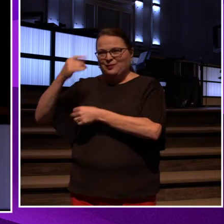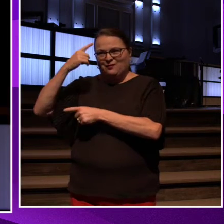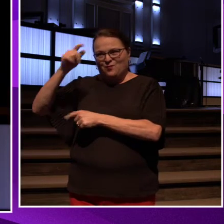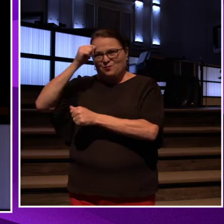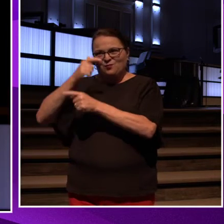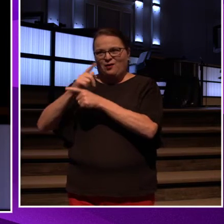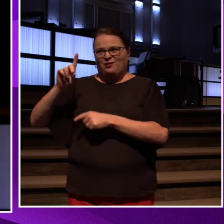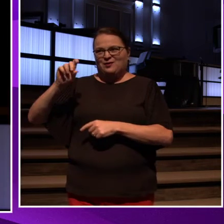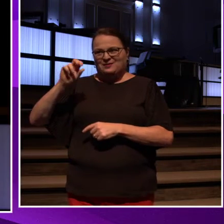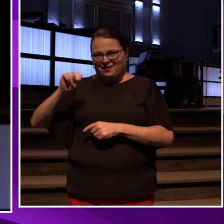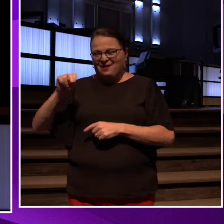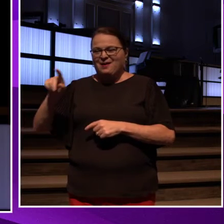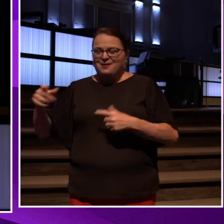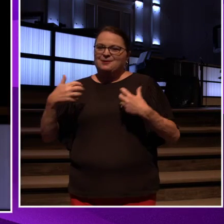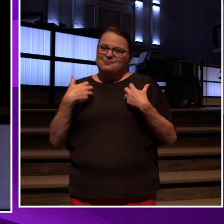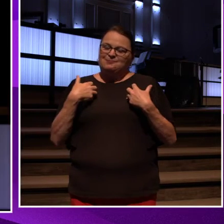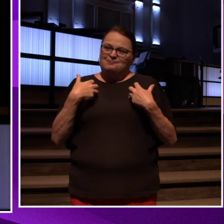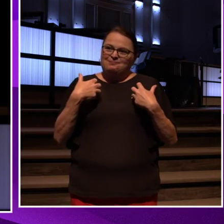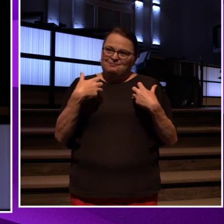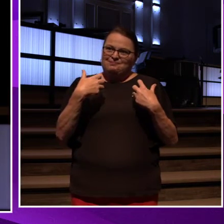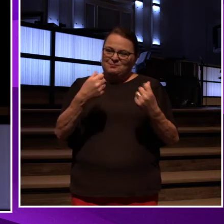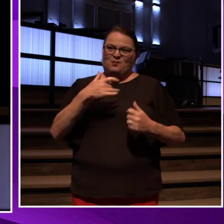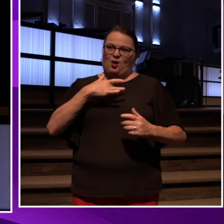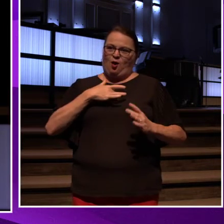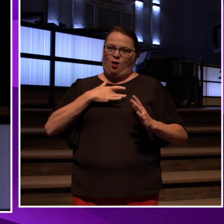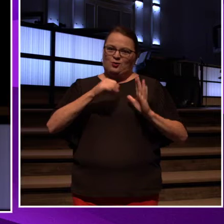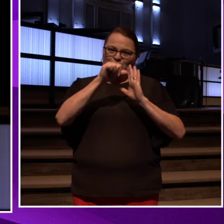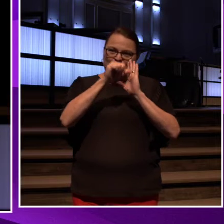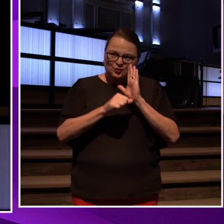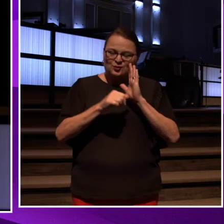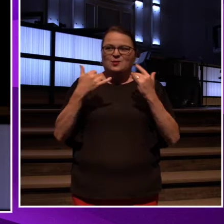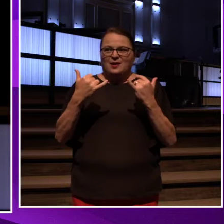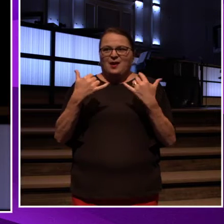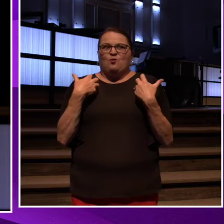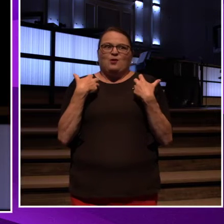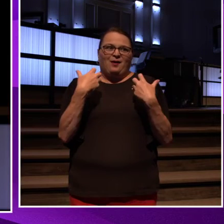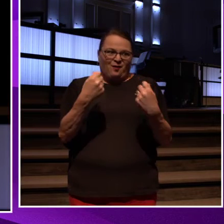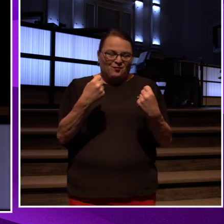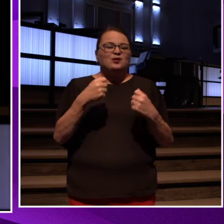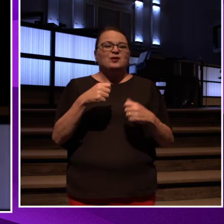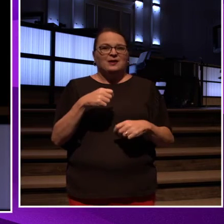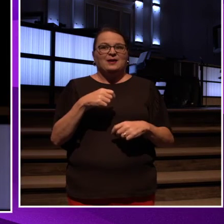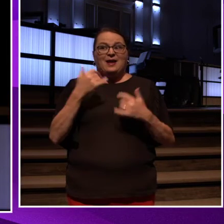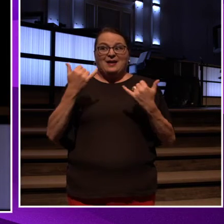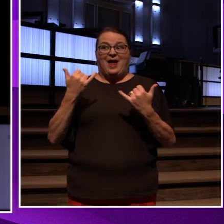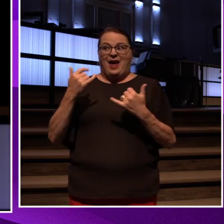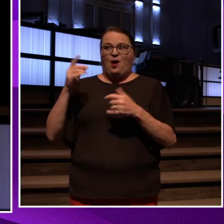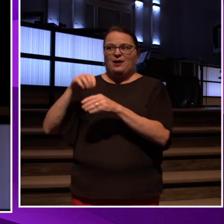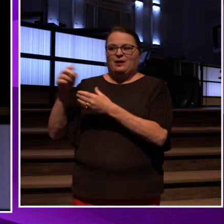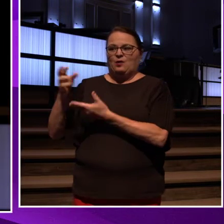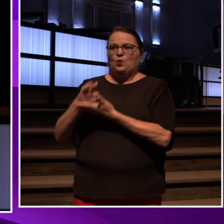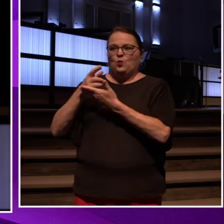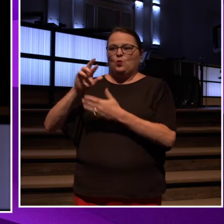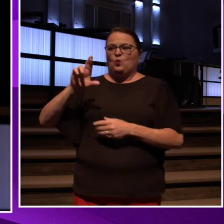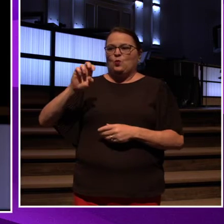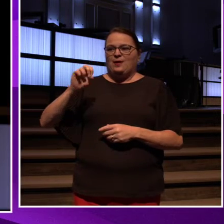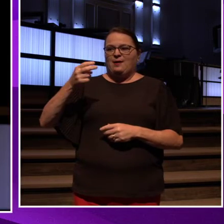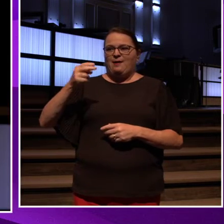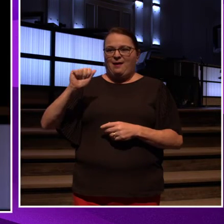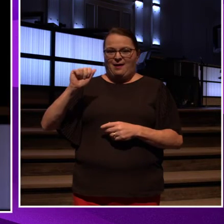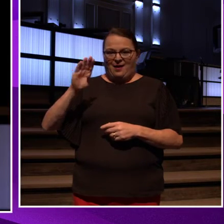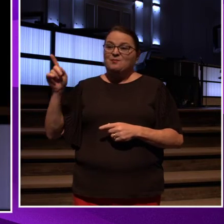from us. He has gone through a heart surgery, and he's in recovery, and he's Actually at rehab now, doing well. In